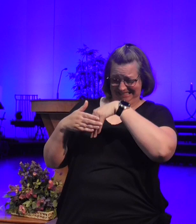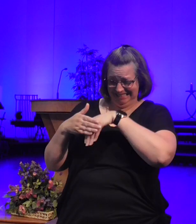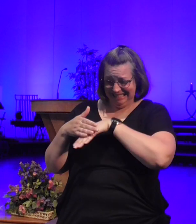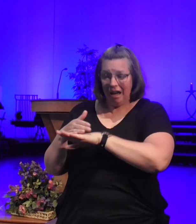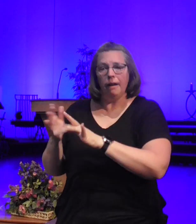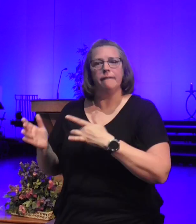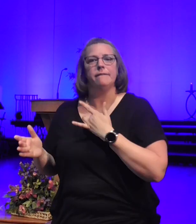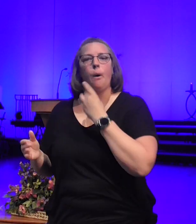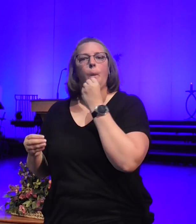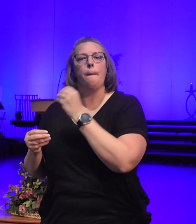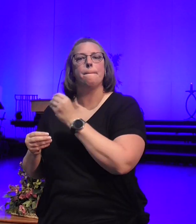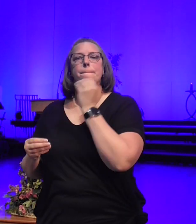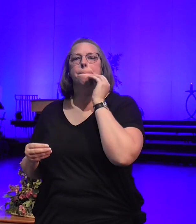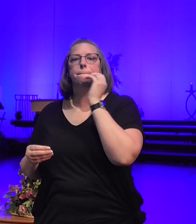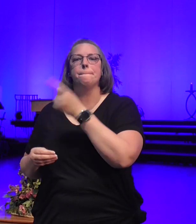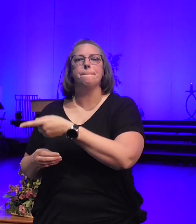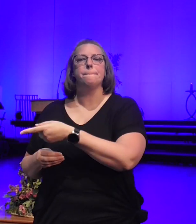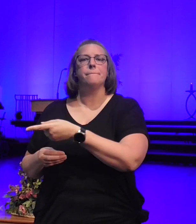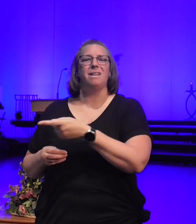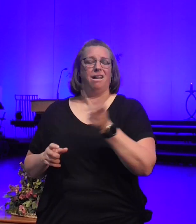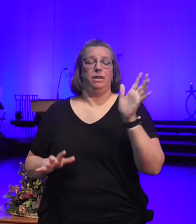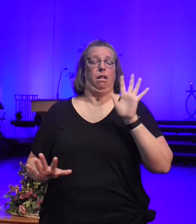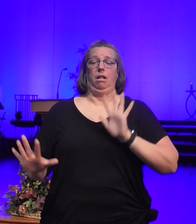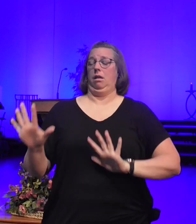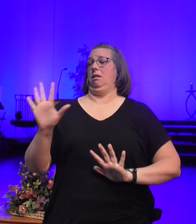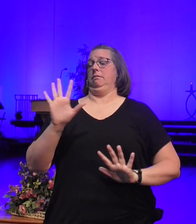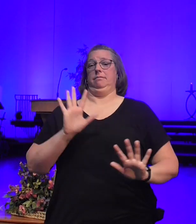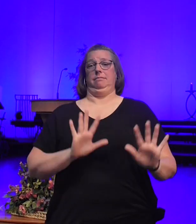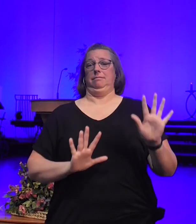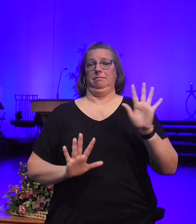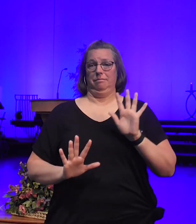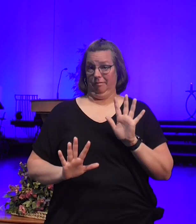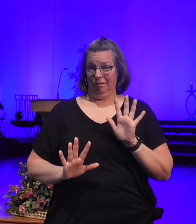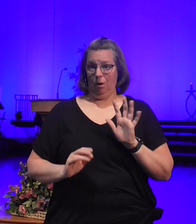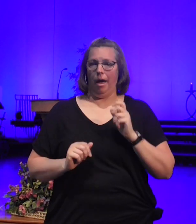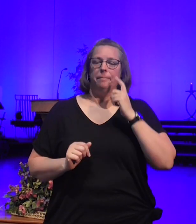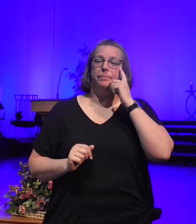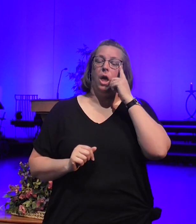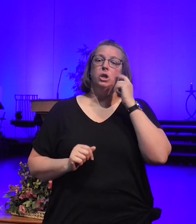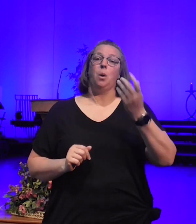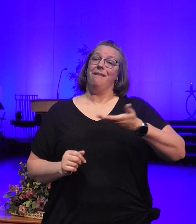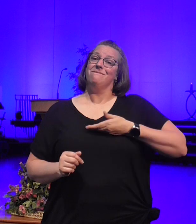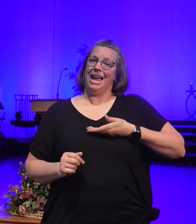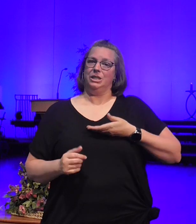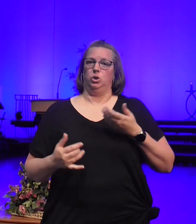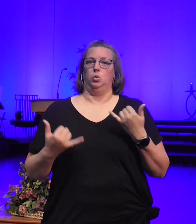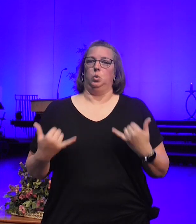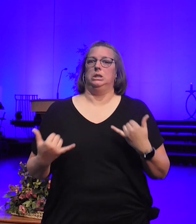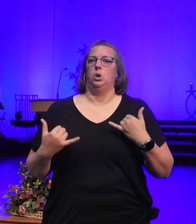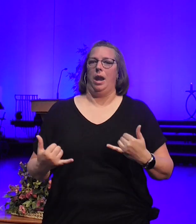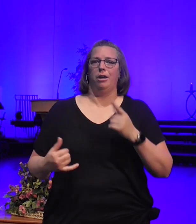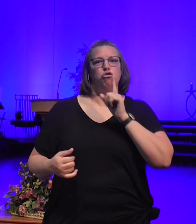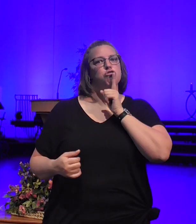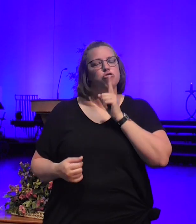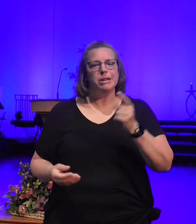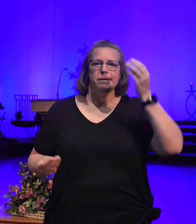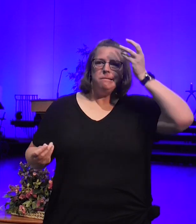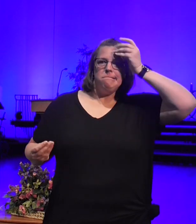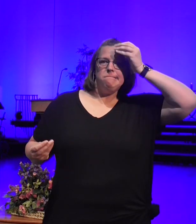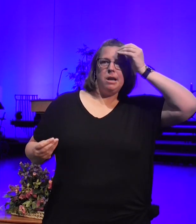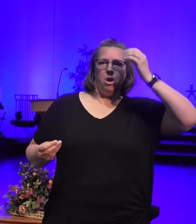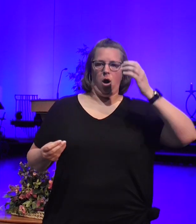very confusing and discombobulating. So I invite us as we begin this message today to really reflect on our sense of